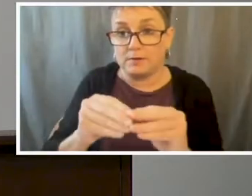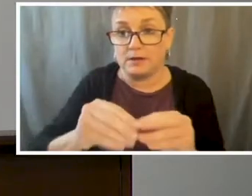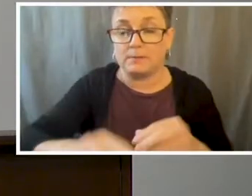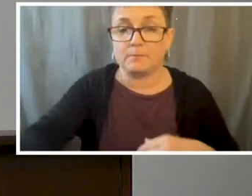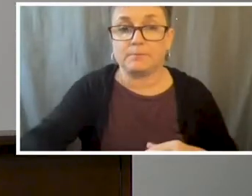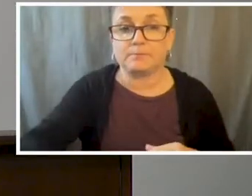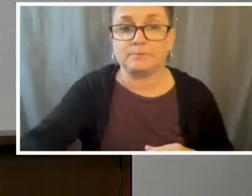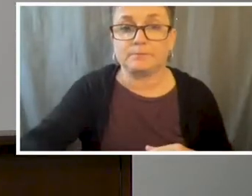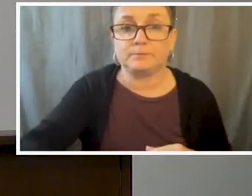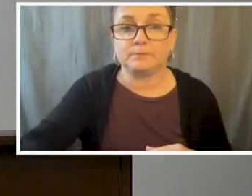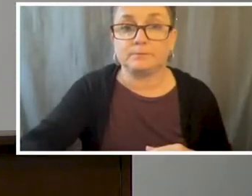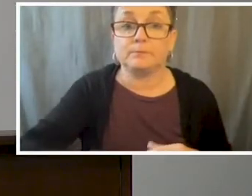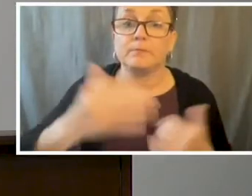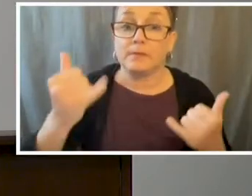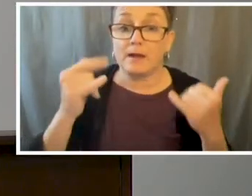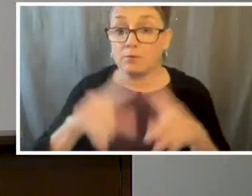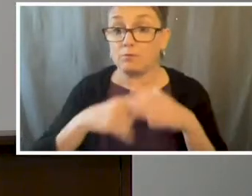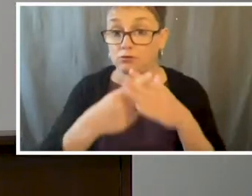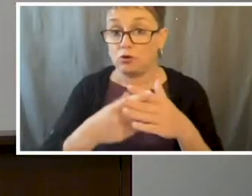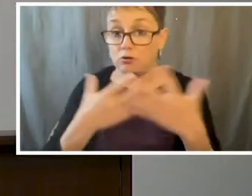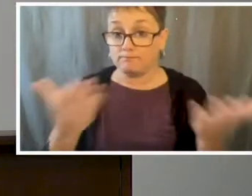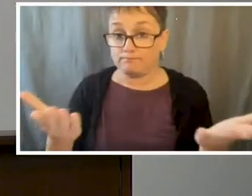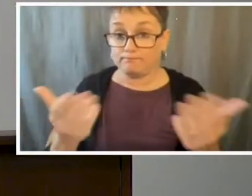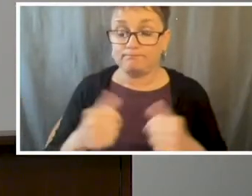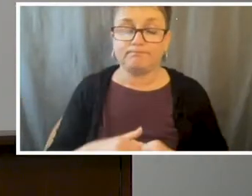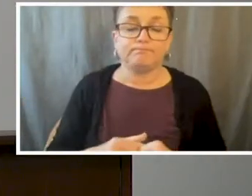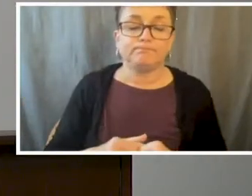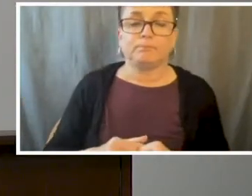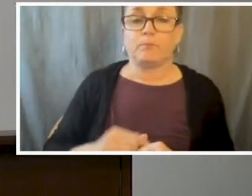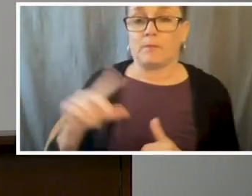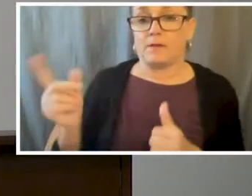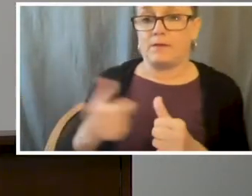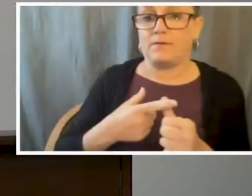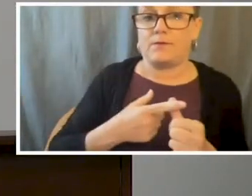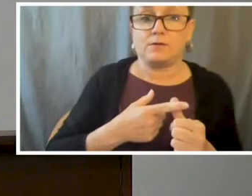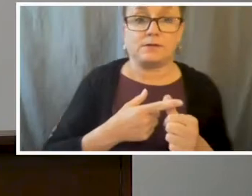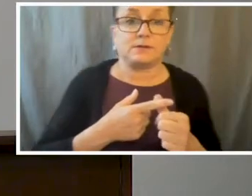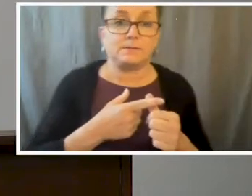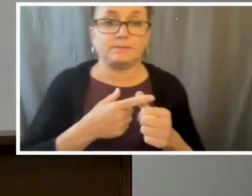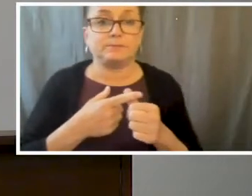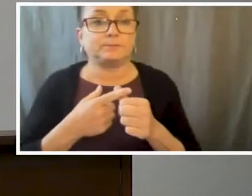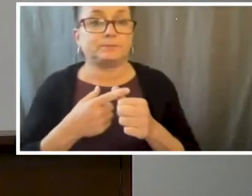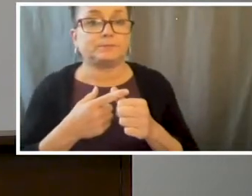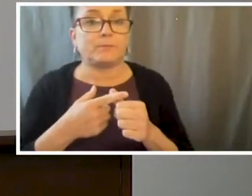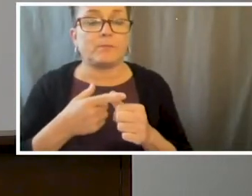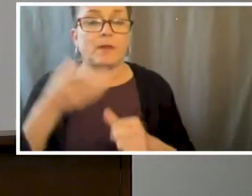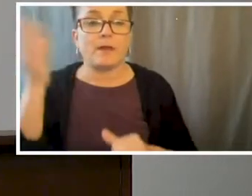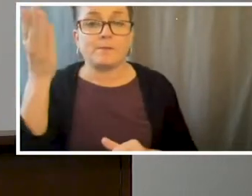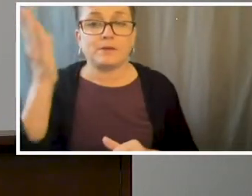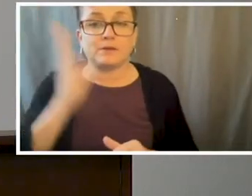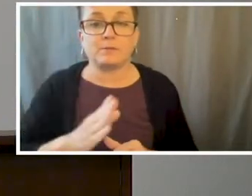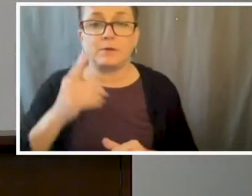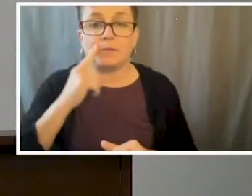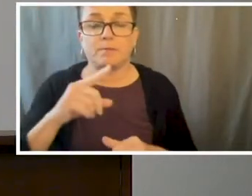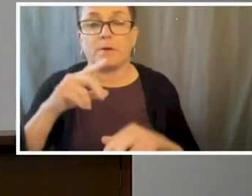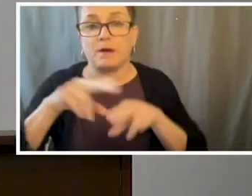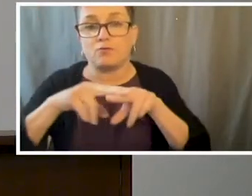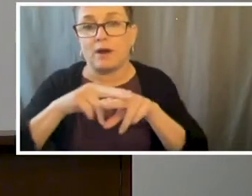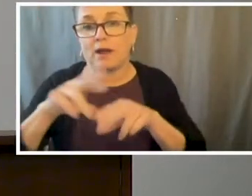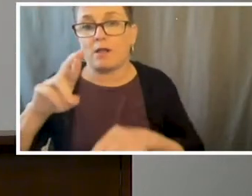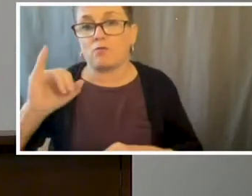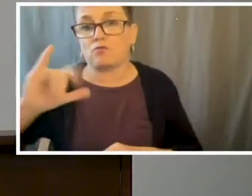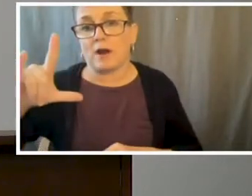We'll now begin. Our first presentation will be by Rail Operations.